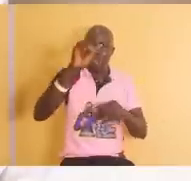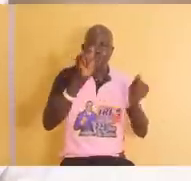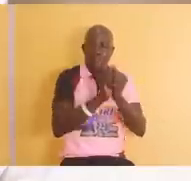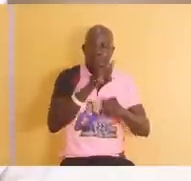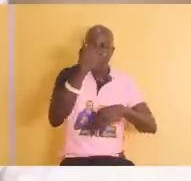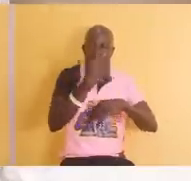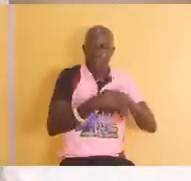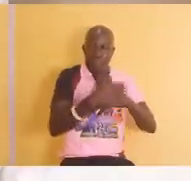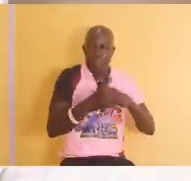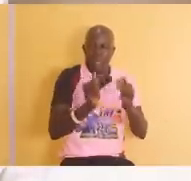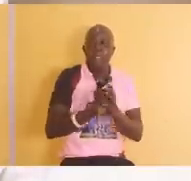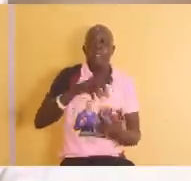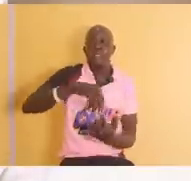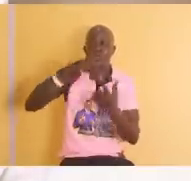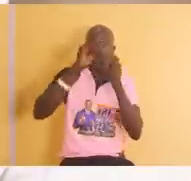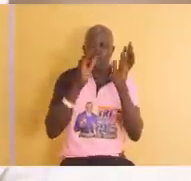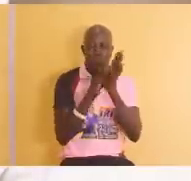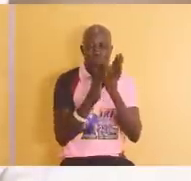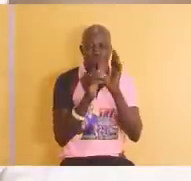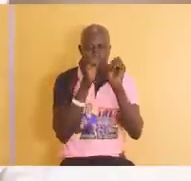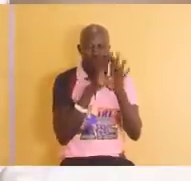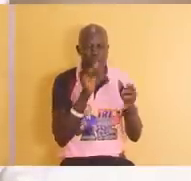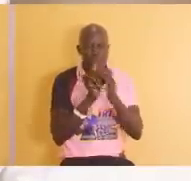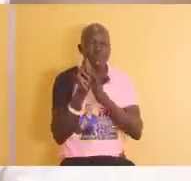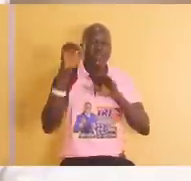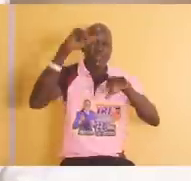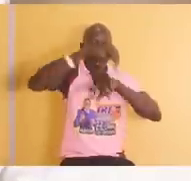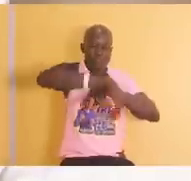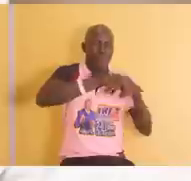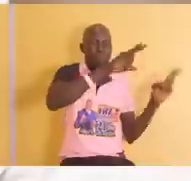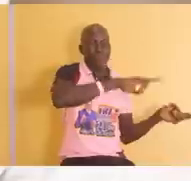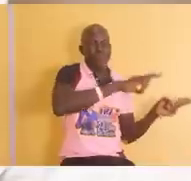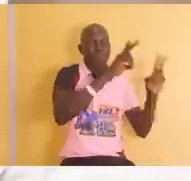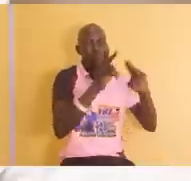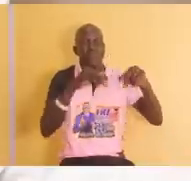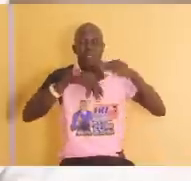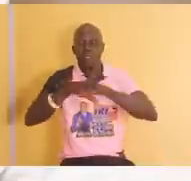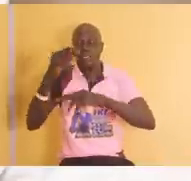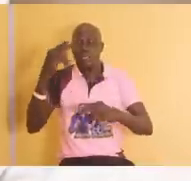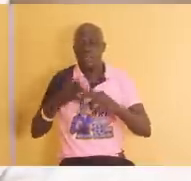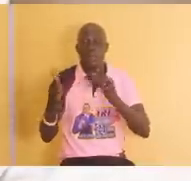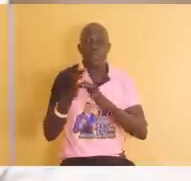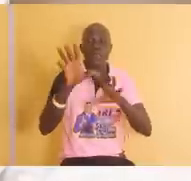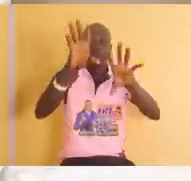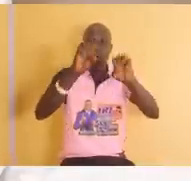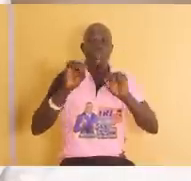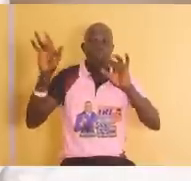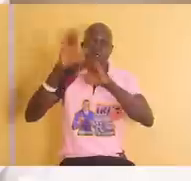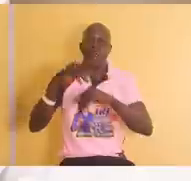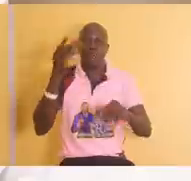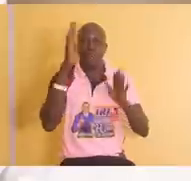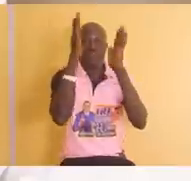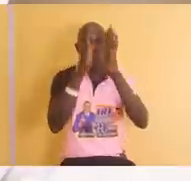no worry. Bread, I can say I drive. Oh, no, they will have bamboo. He's a mystery. No, for this, why I know about the